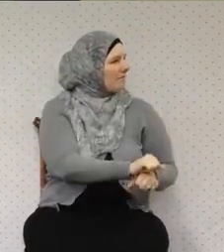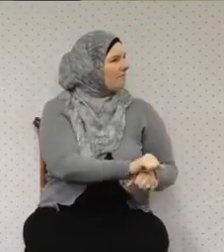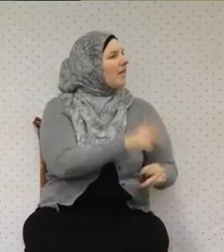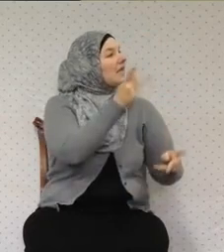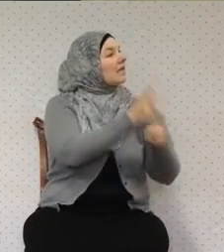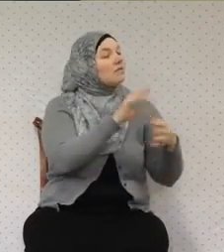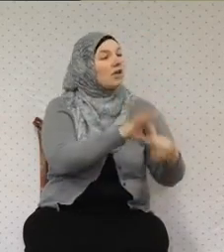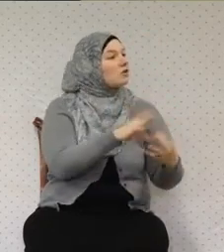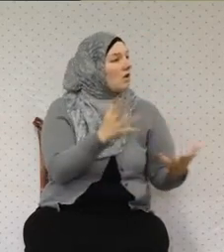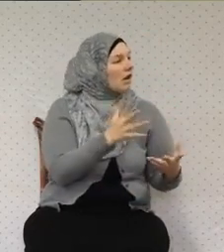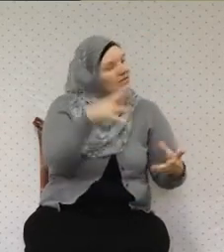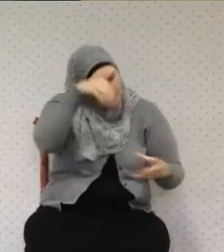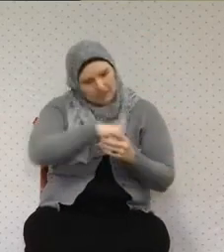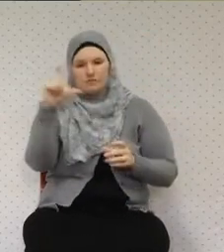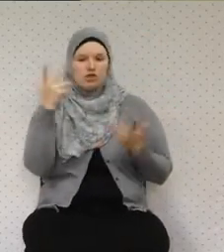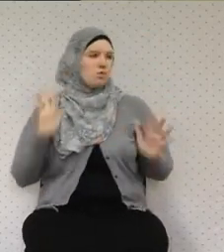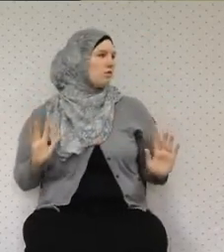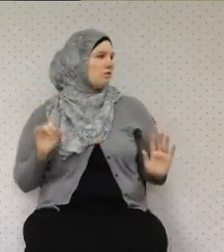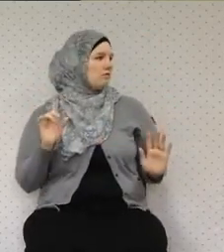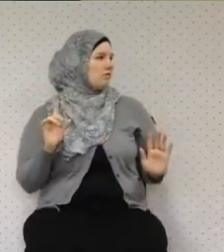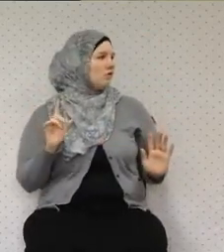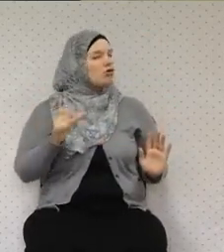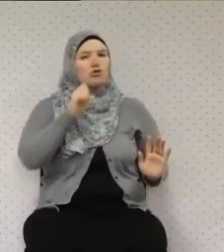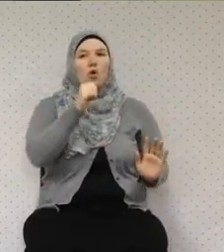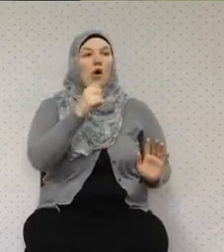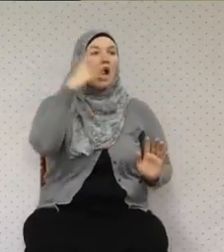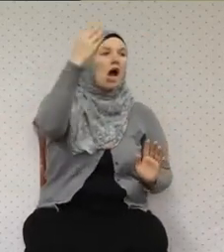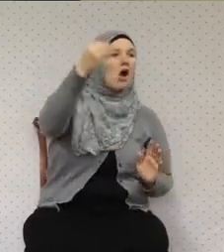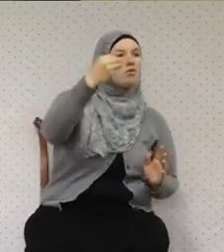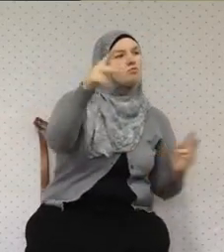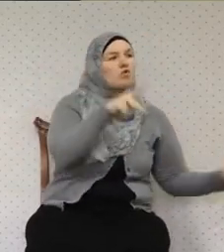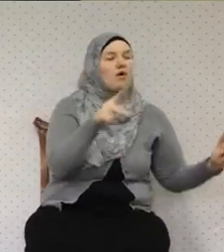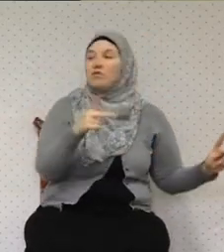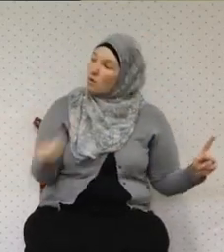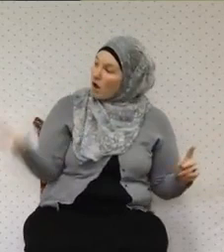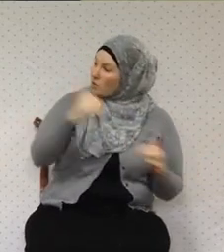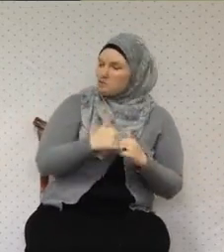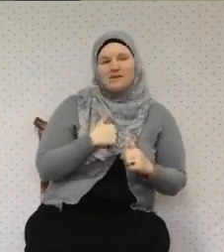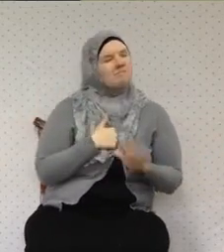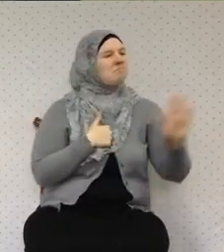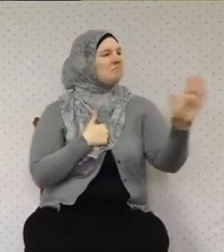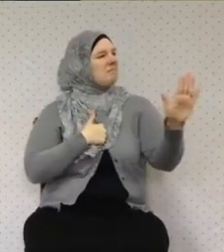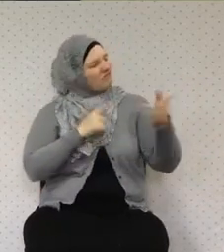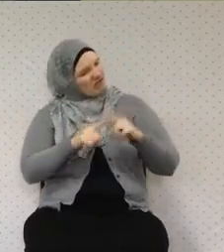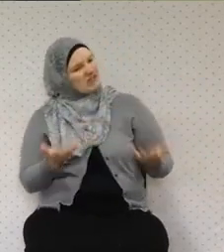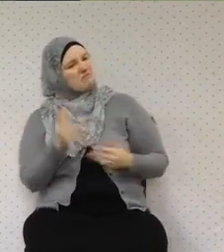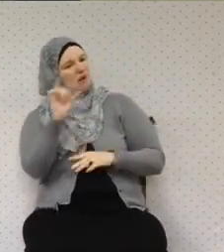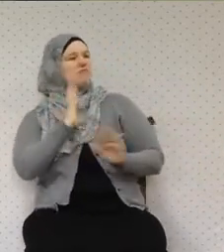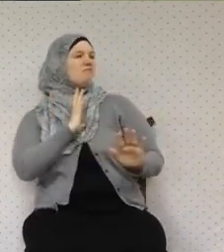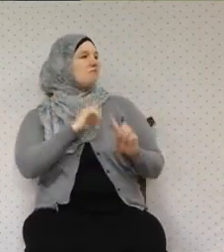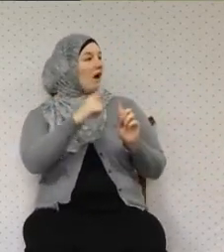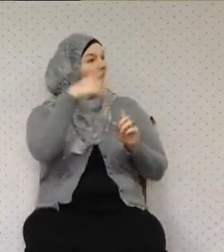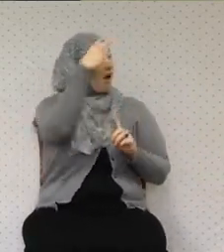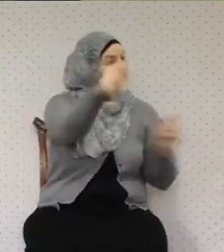keep their relationship and friendship in the masjid, but don't go away with them when they leave, because they can take you